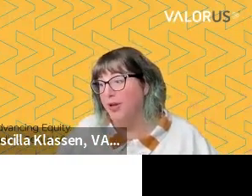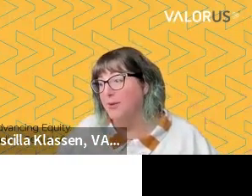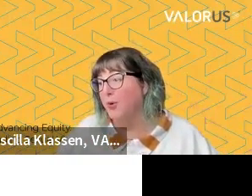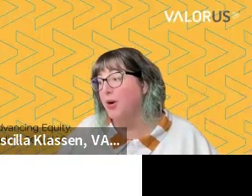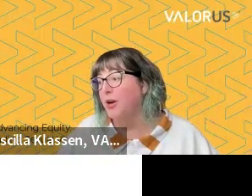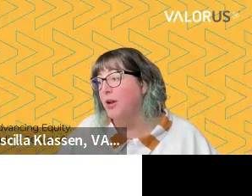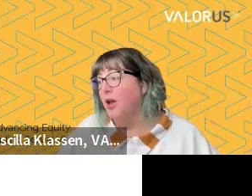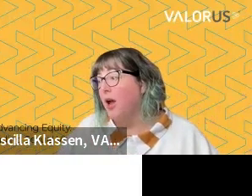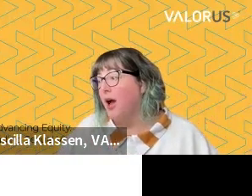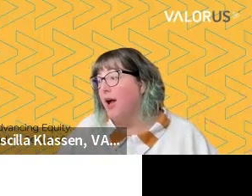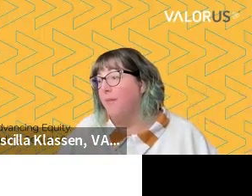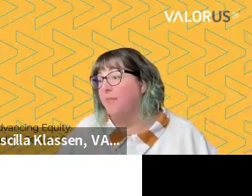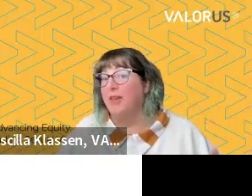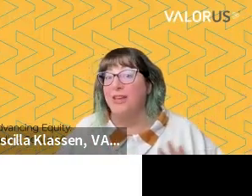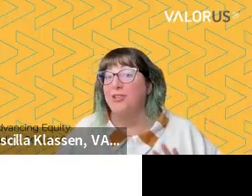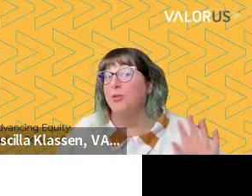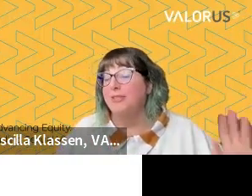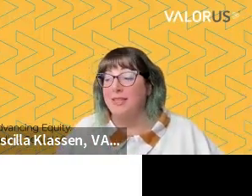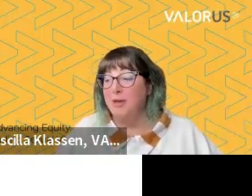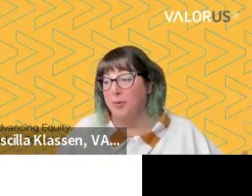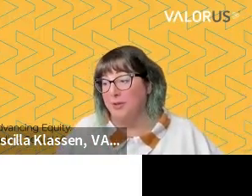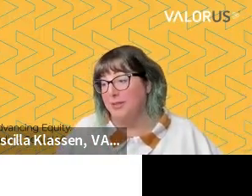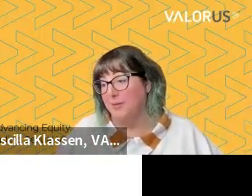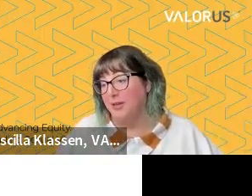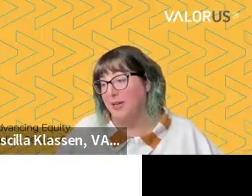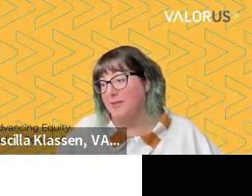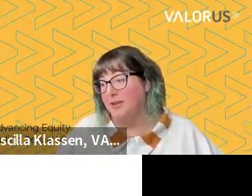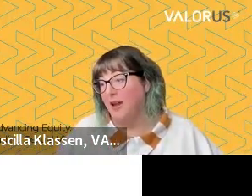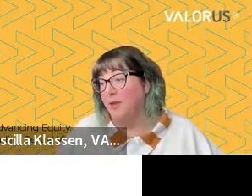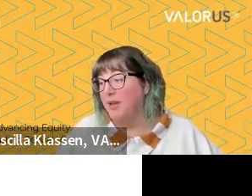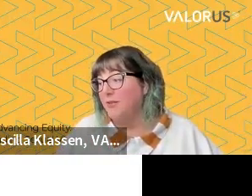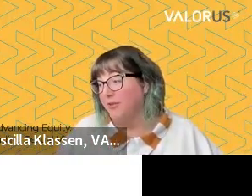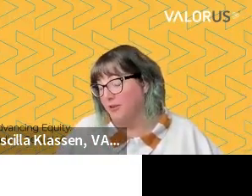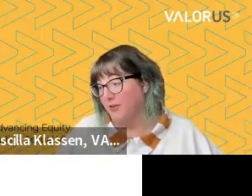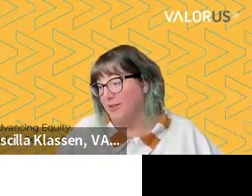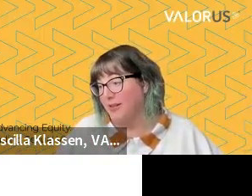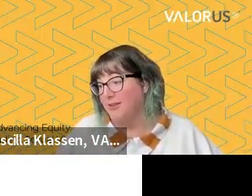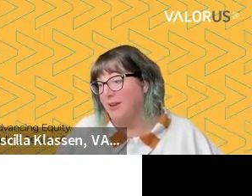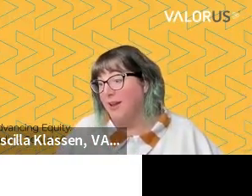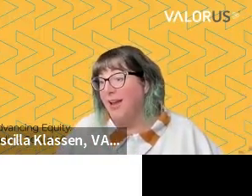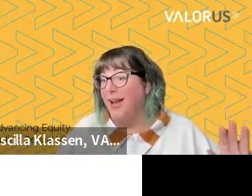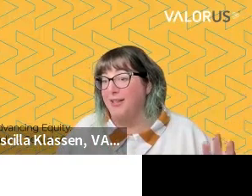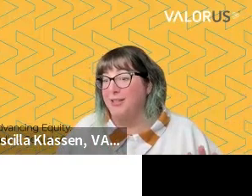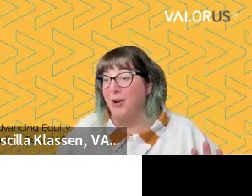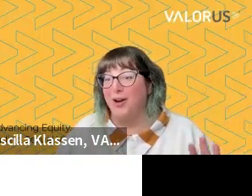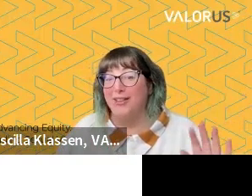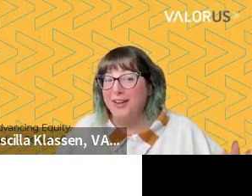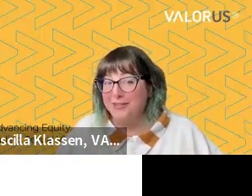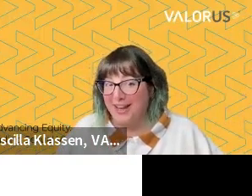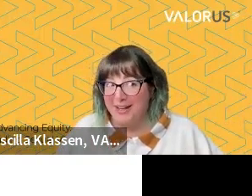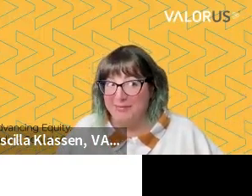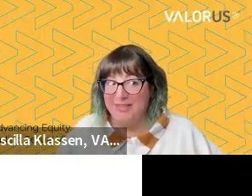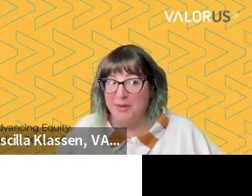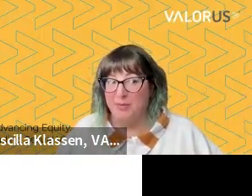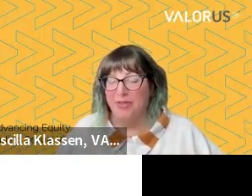provide appropriate support. They don't see people with disabilities coming in for services. And so a